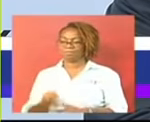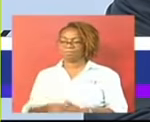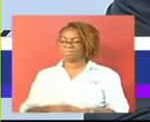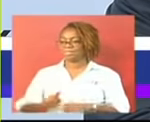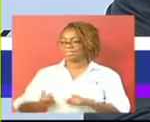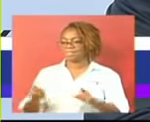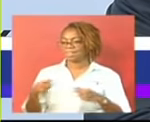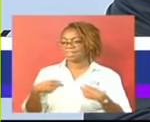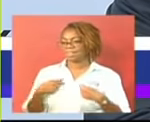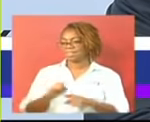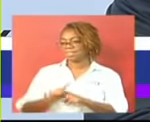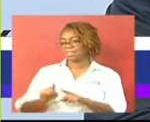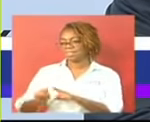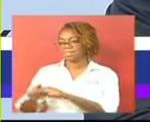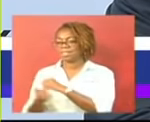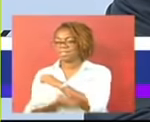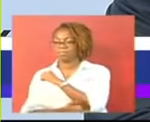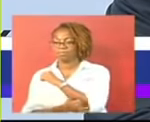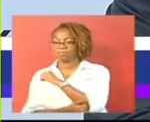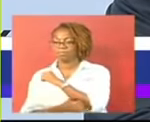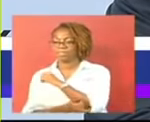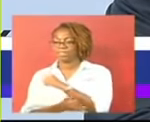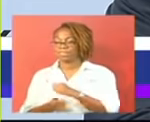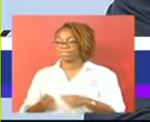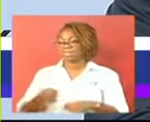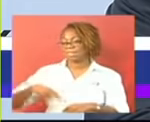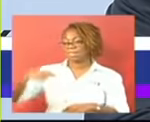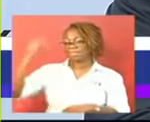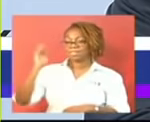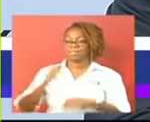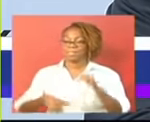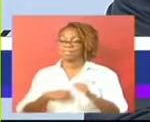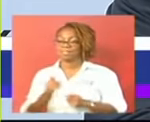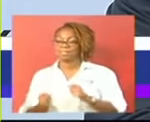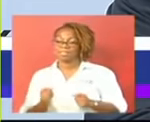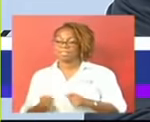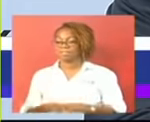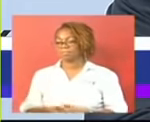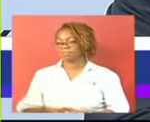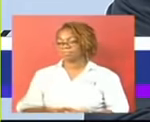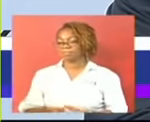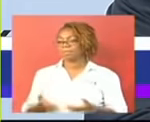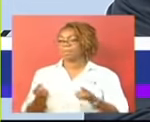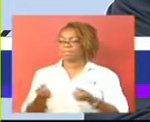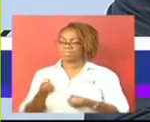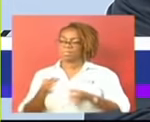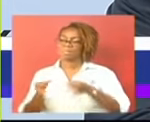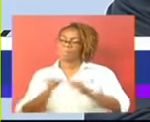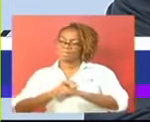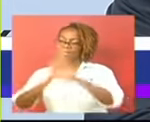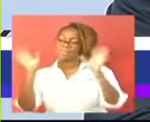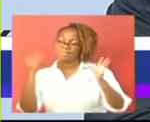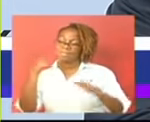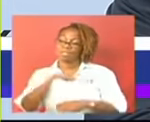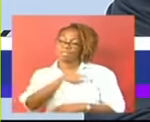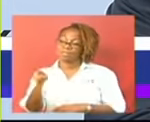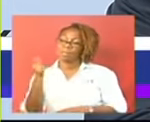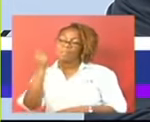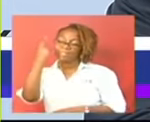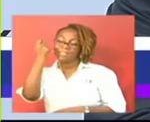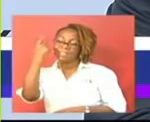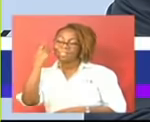figures higher than the global average and some that have figures below. So I just want to clarify with respect to your comparison,